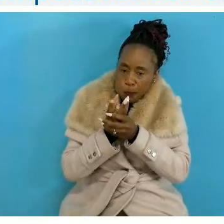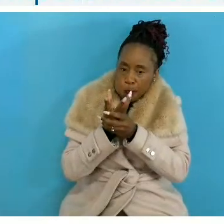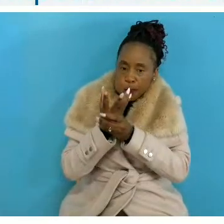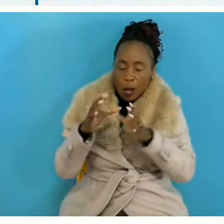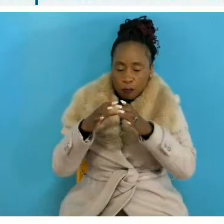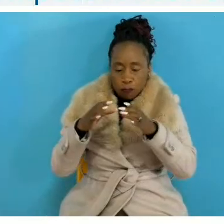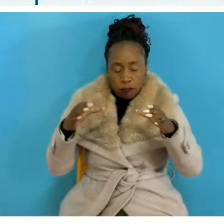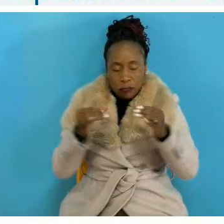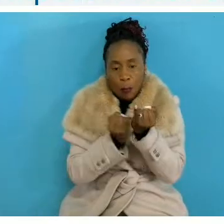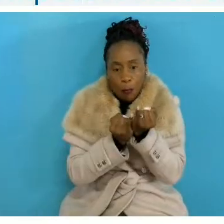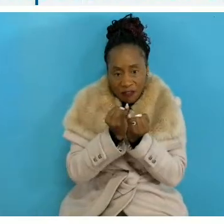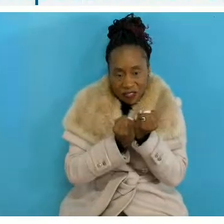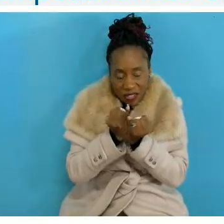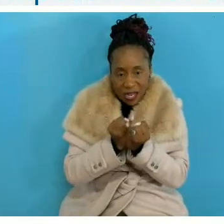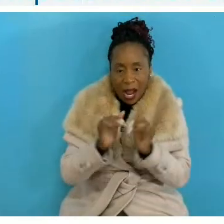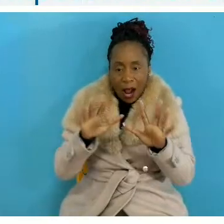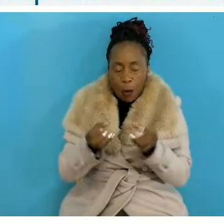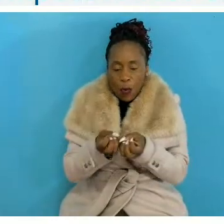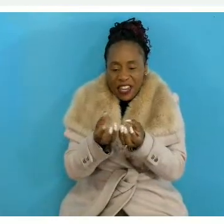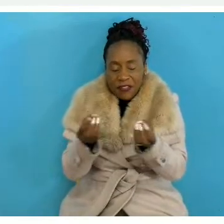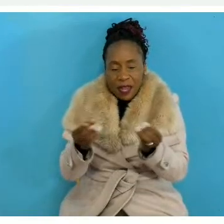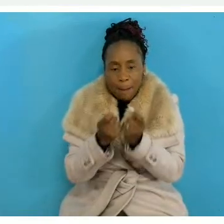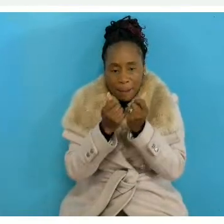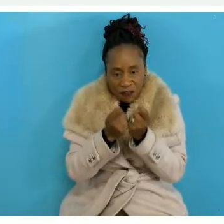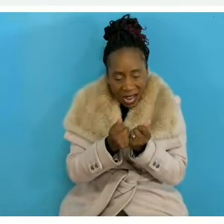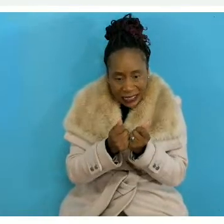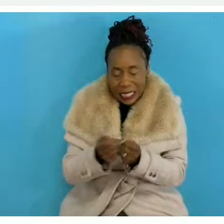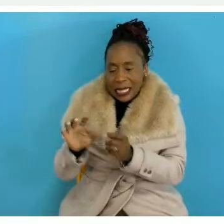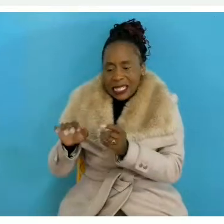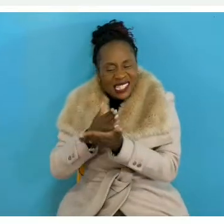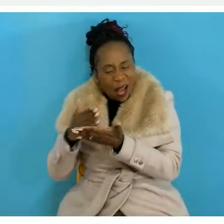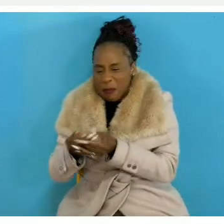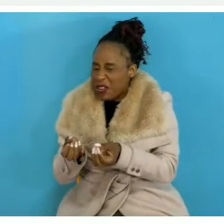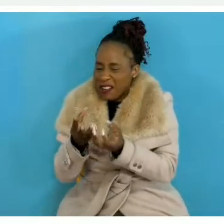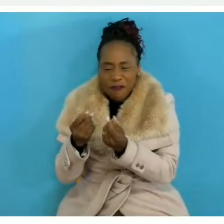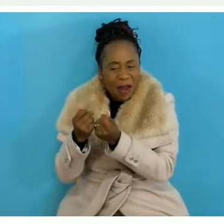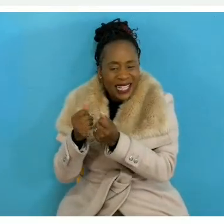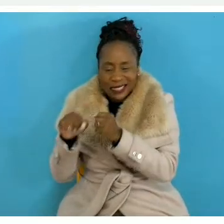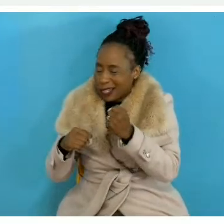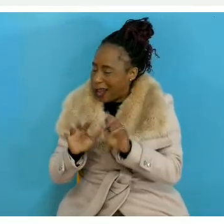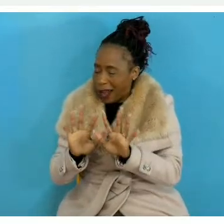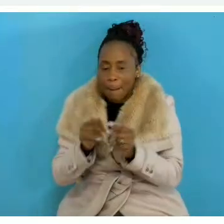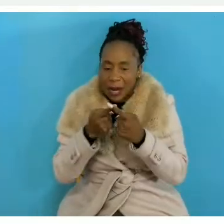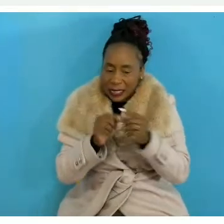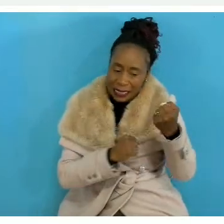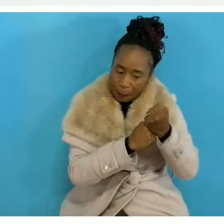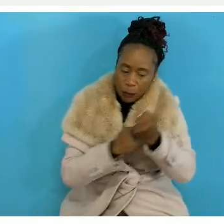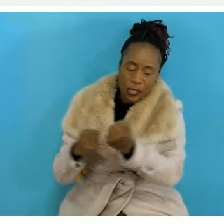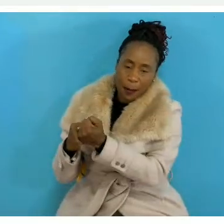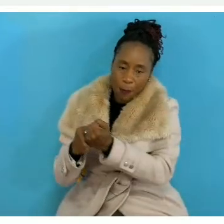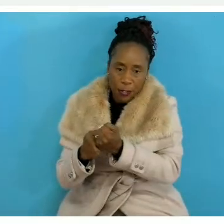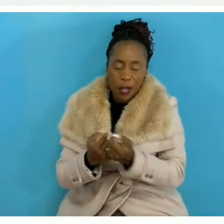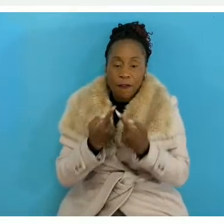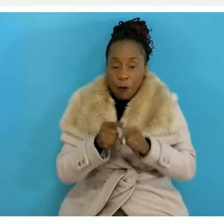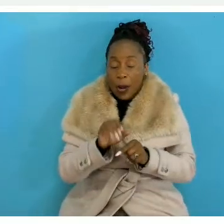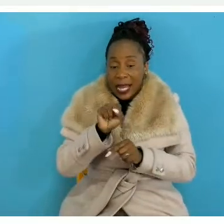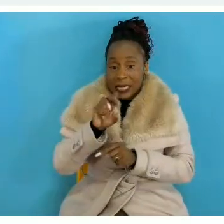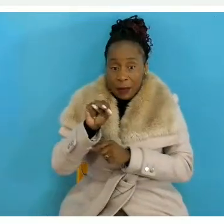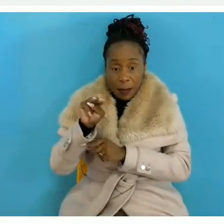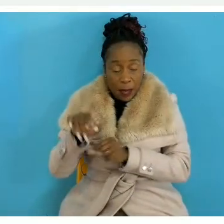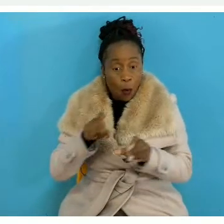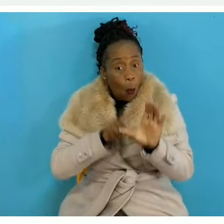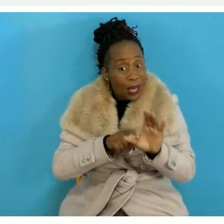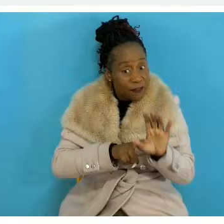competitiveness through provision of finance and non-financial support. For SMMEs to qualify for support from the